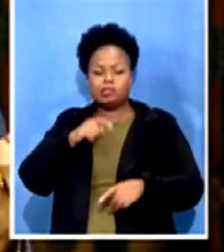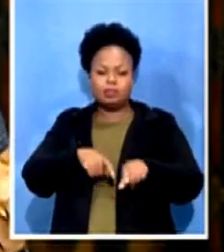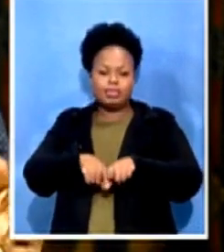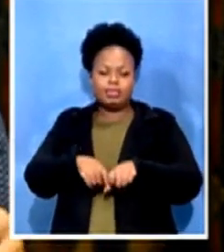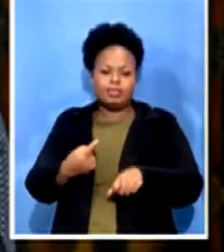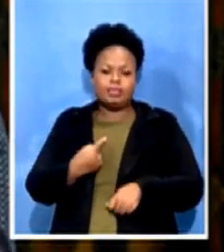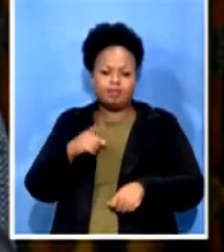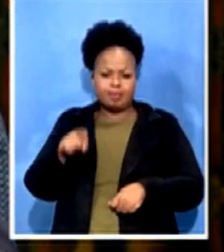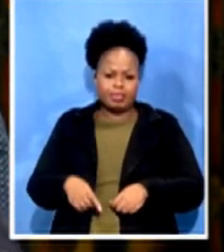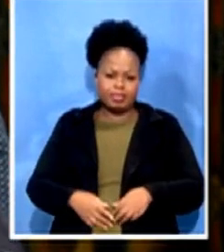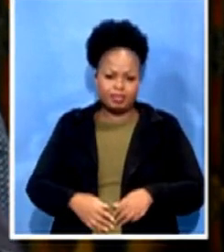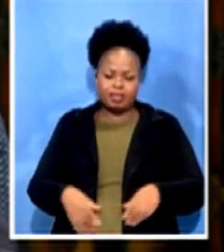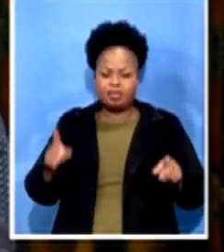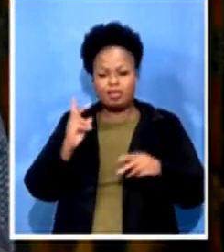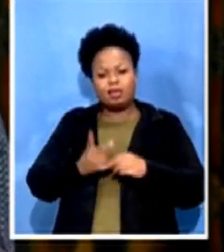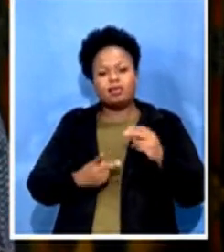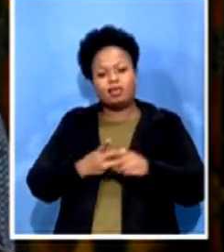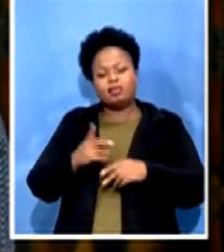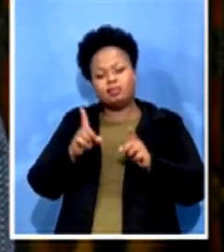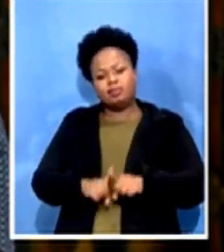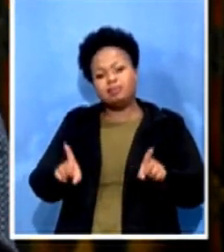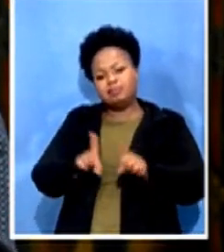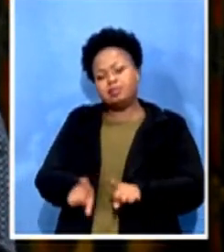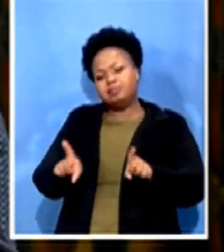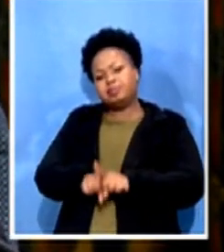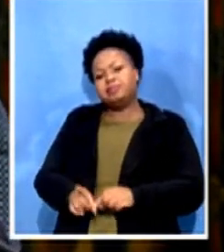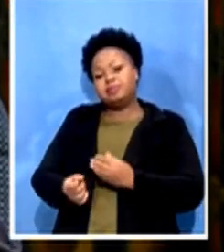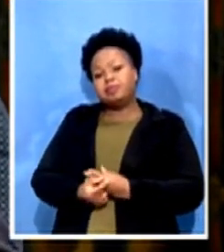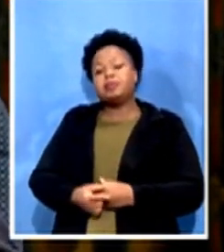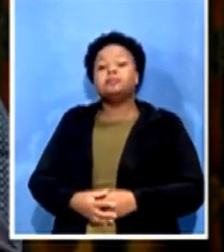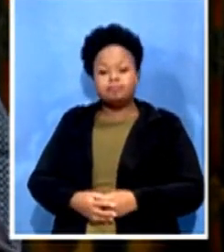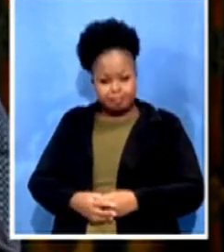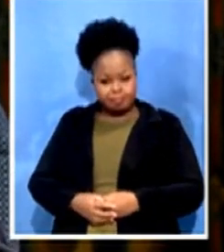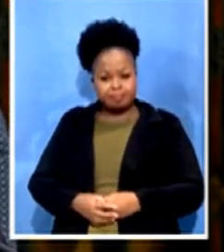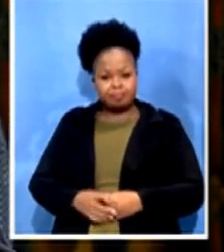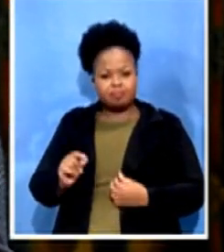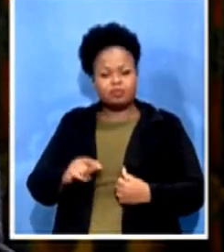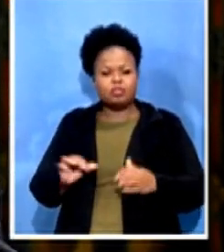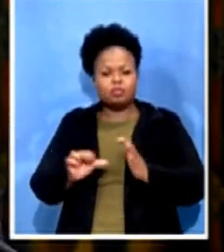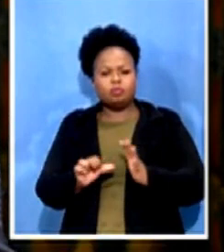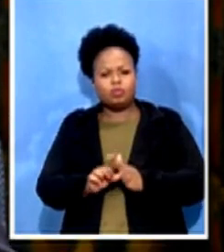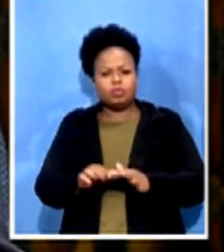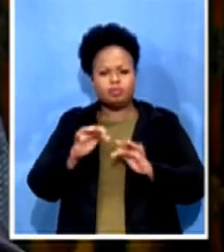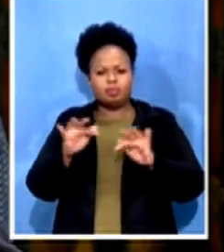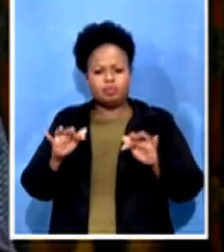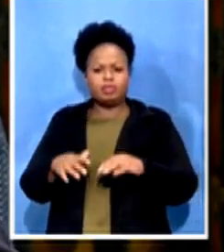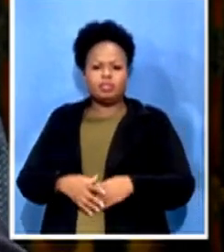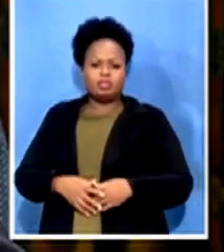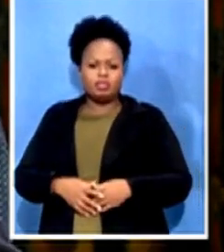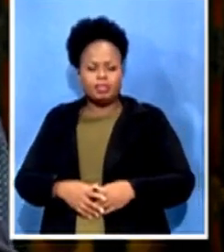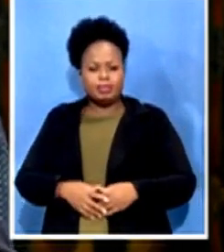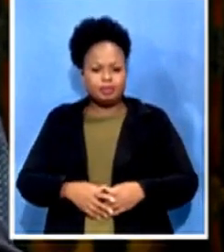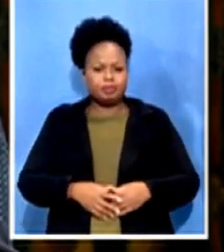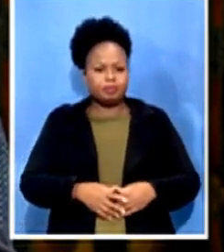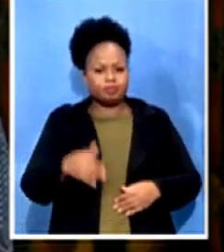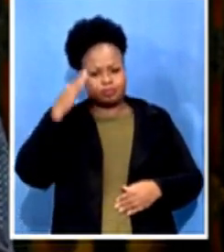you get to that kind of situation. So it's going to be important that people who are patrons in restaurants, in taverns,